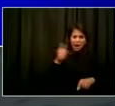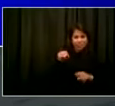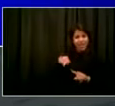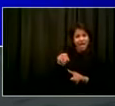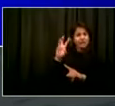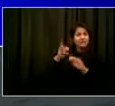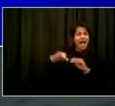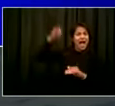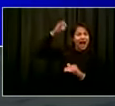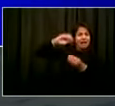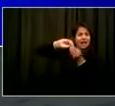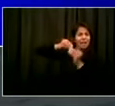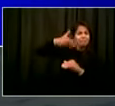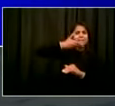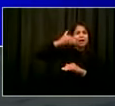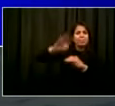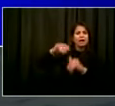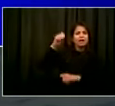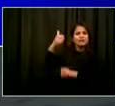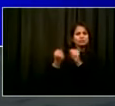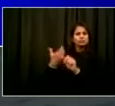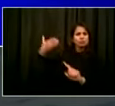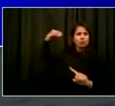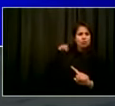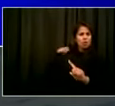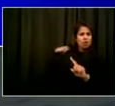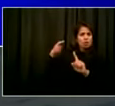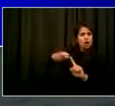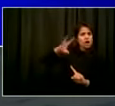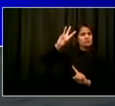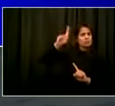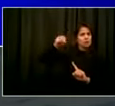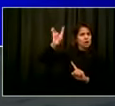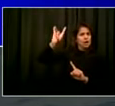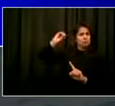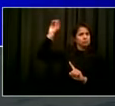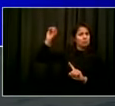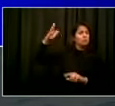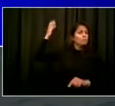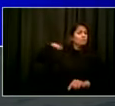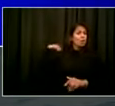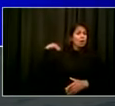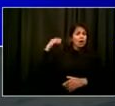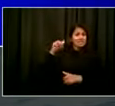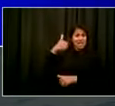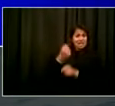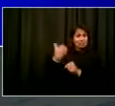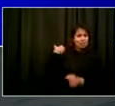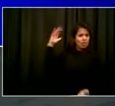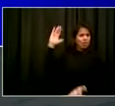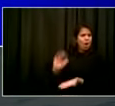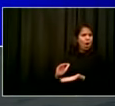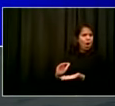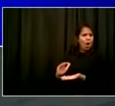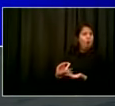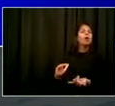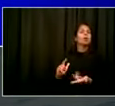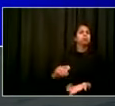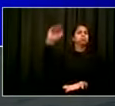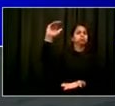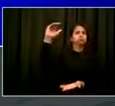major improvements in the response rate. This is something that everyone should be proud of, but I particularly want to thank